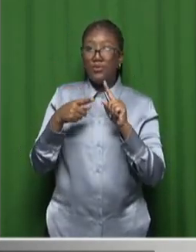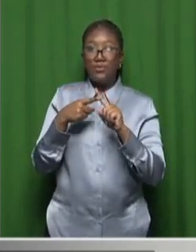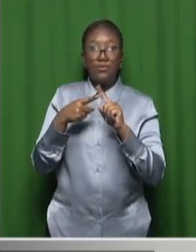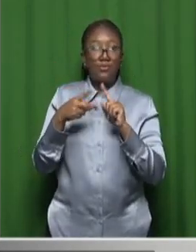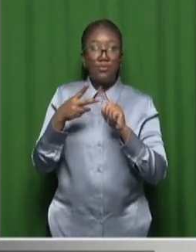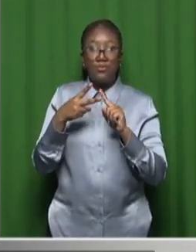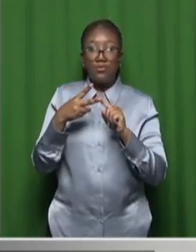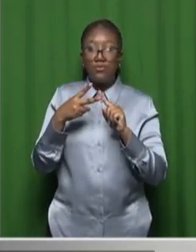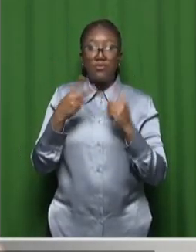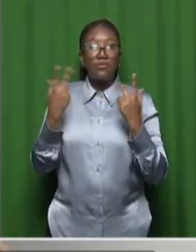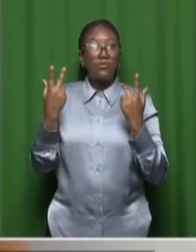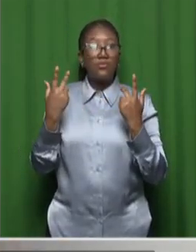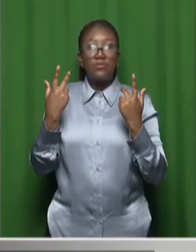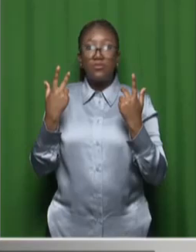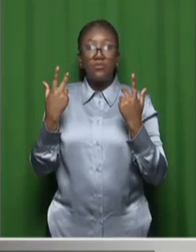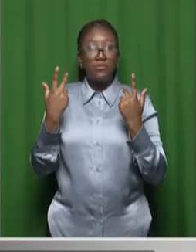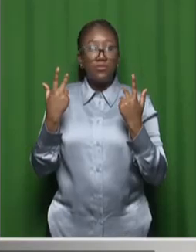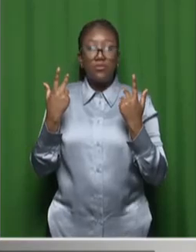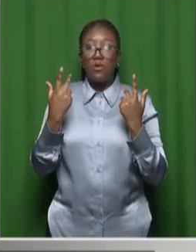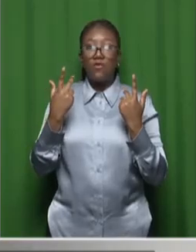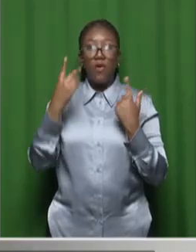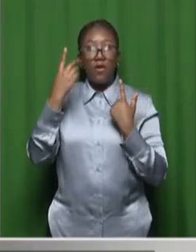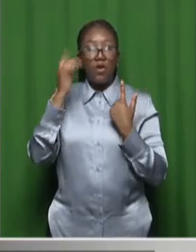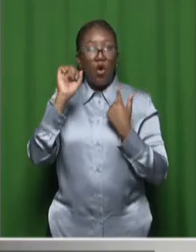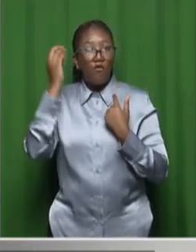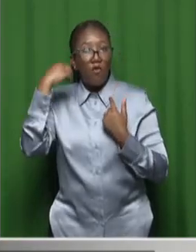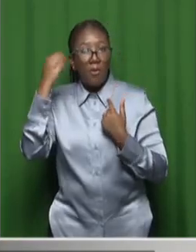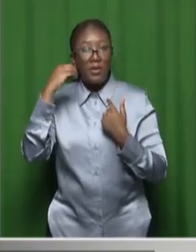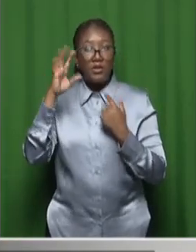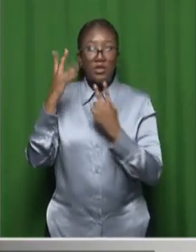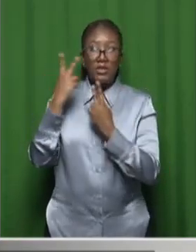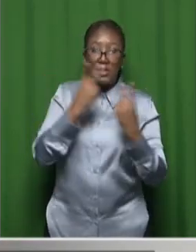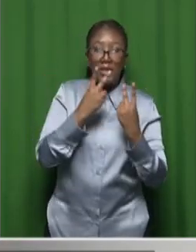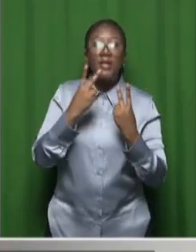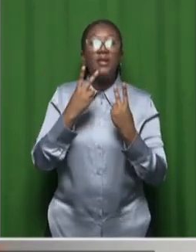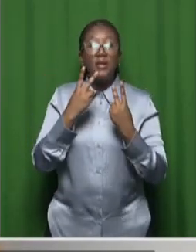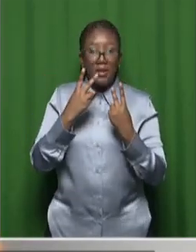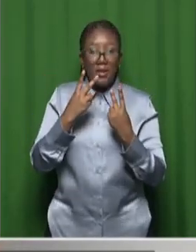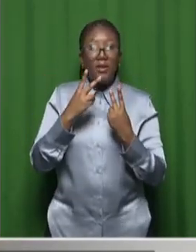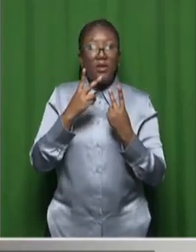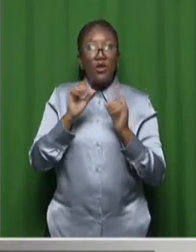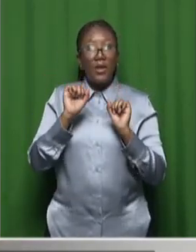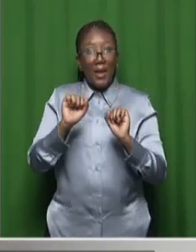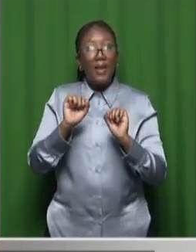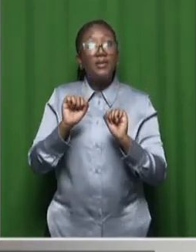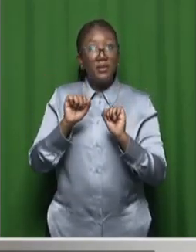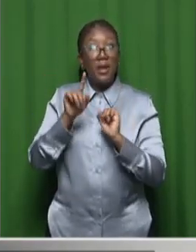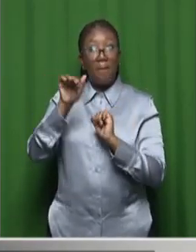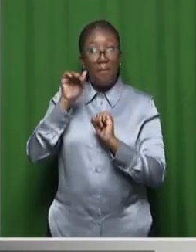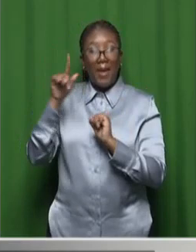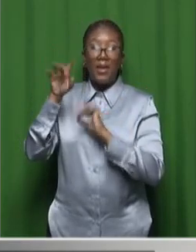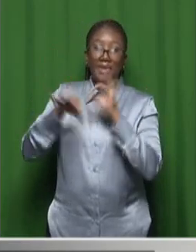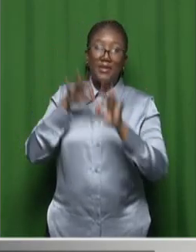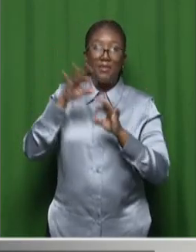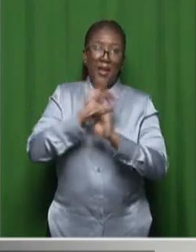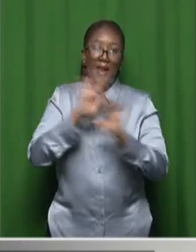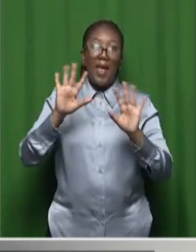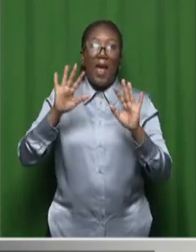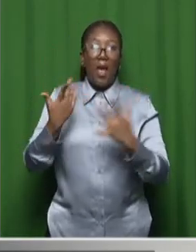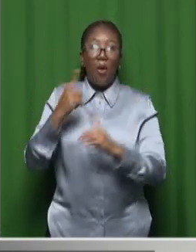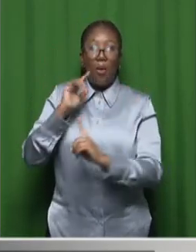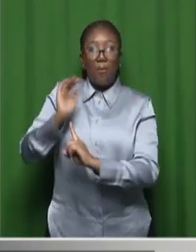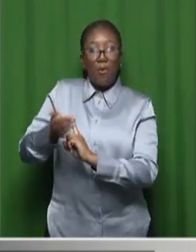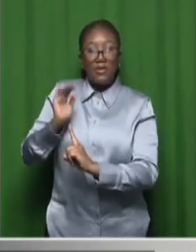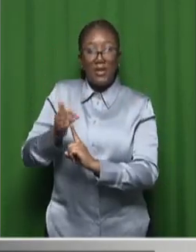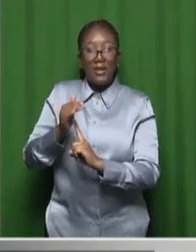go and look at your details, and you can also find out from the actual institution itself, because many of the times they have